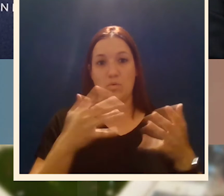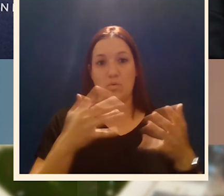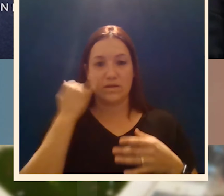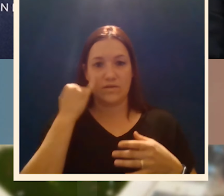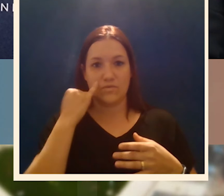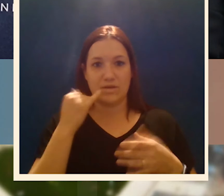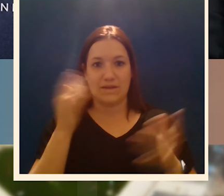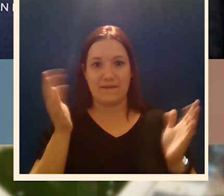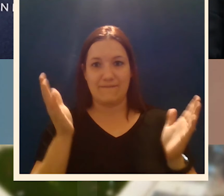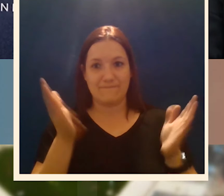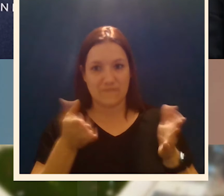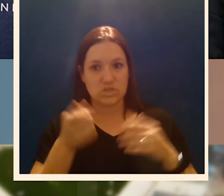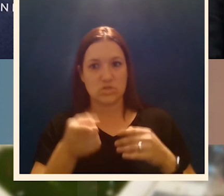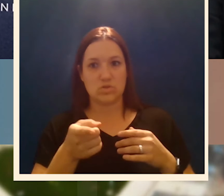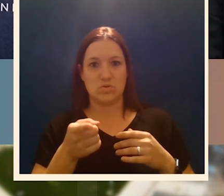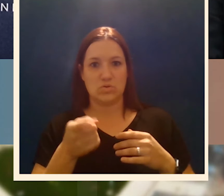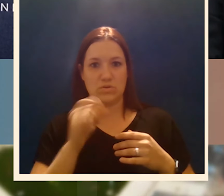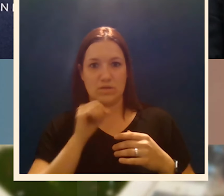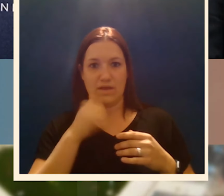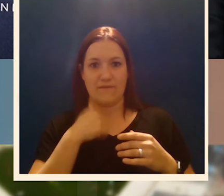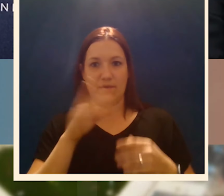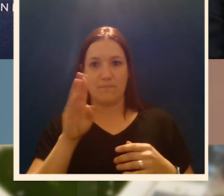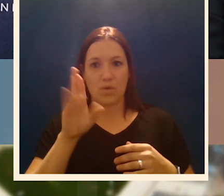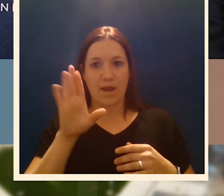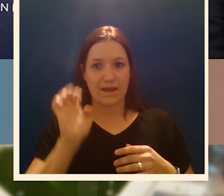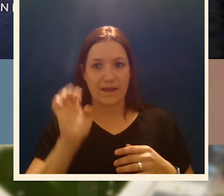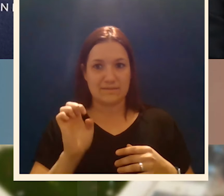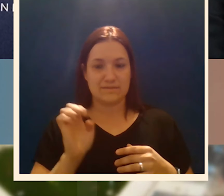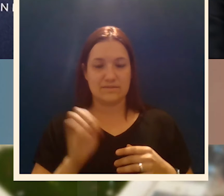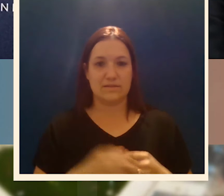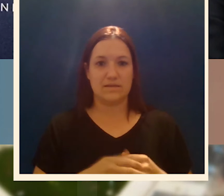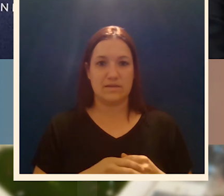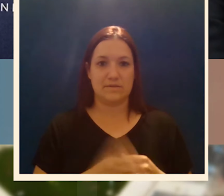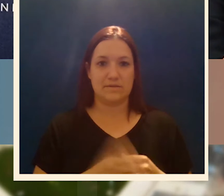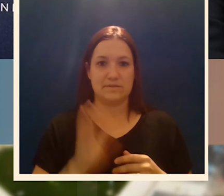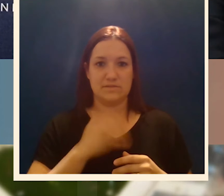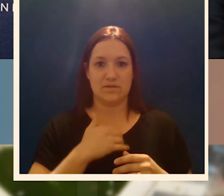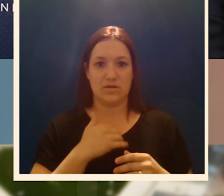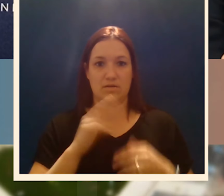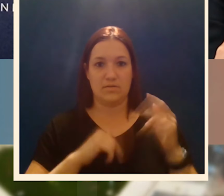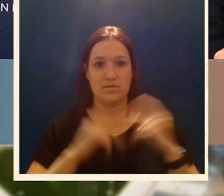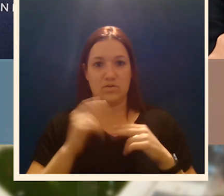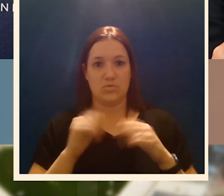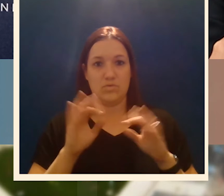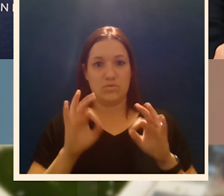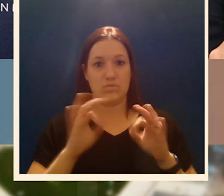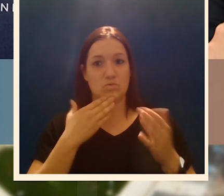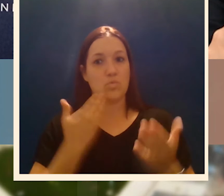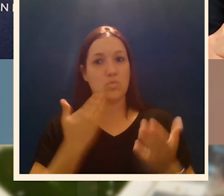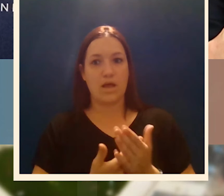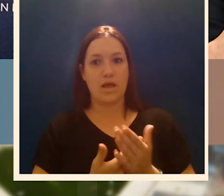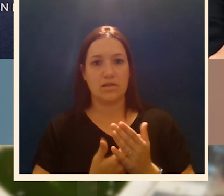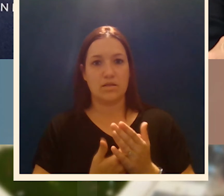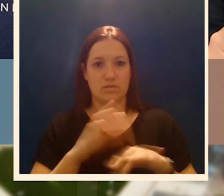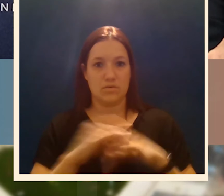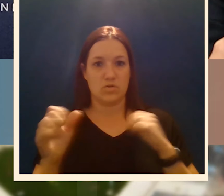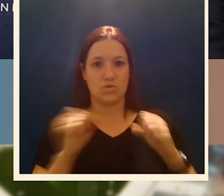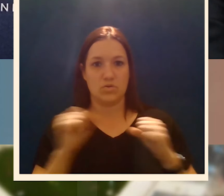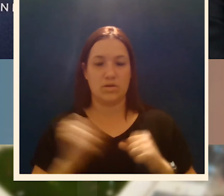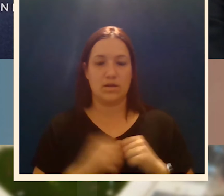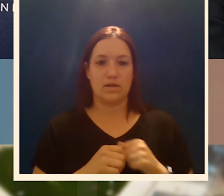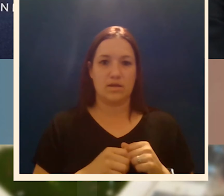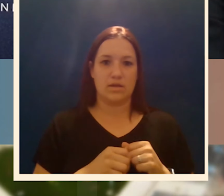would perform well in the event of an earthquake? Because it is so unique, our building. There were only 2 hospitals built like this in